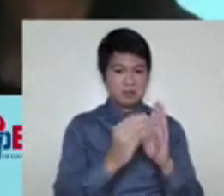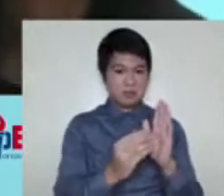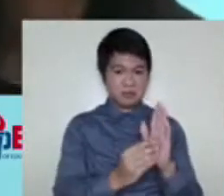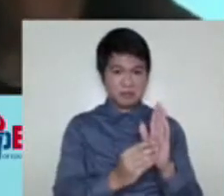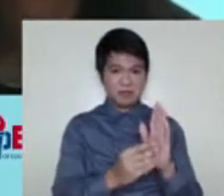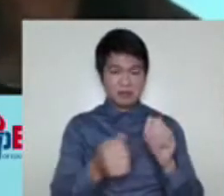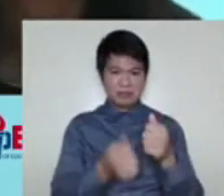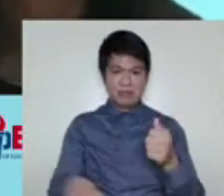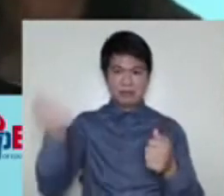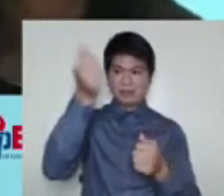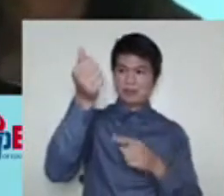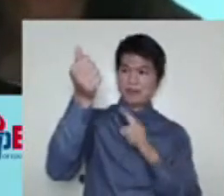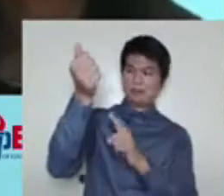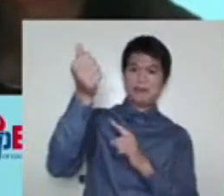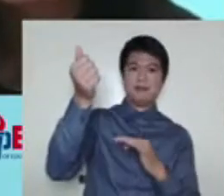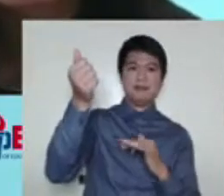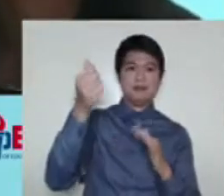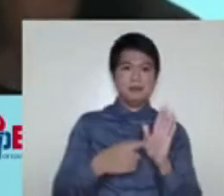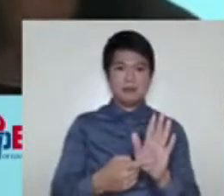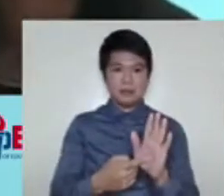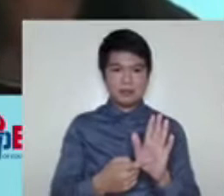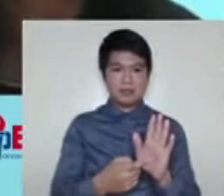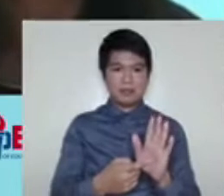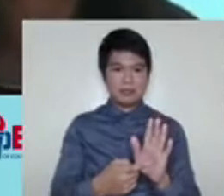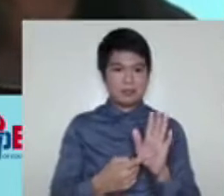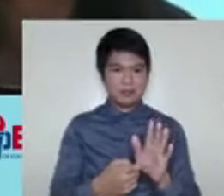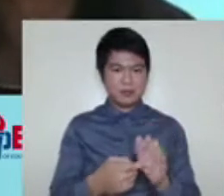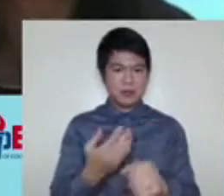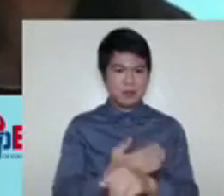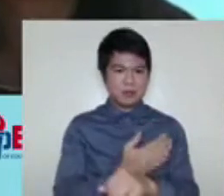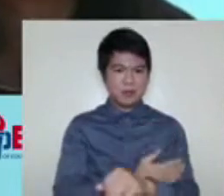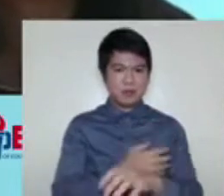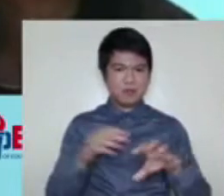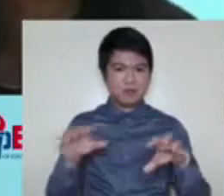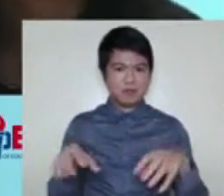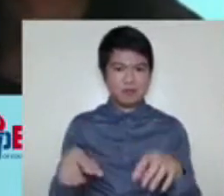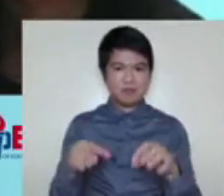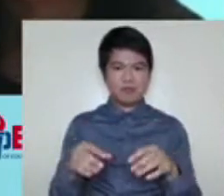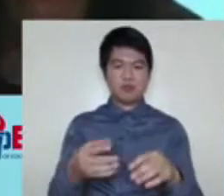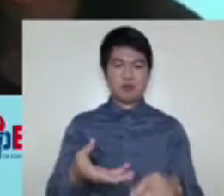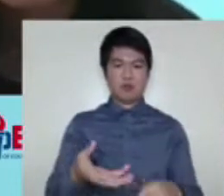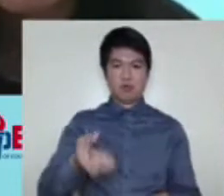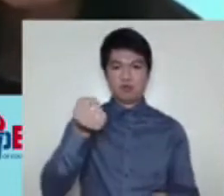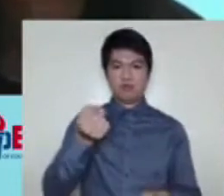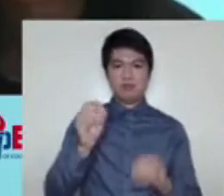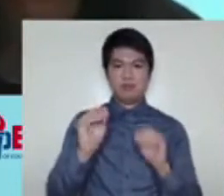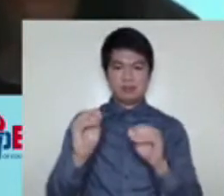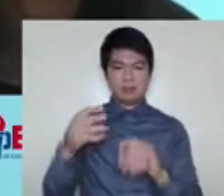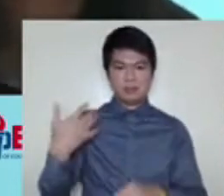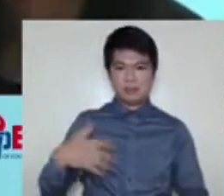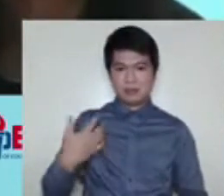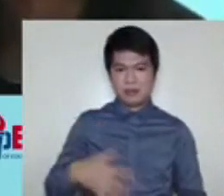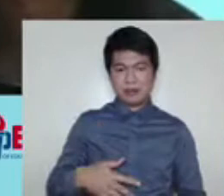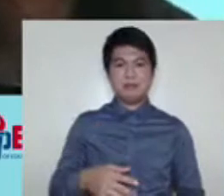there, exhibited an improved practice through one's own teaching, and then at